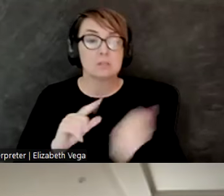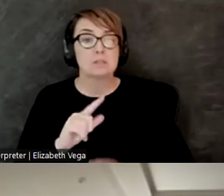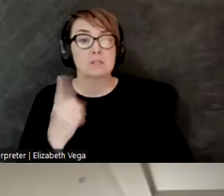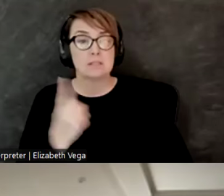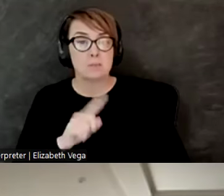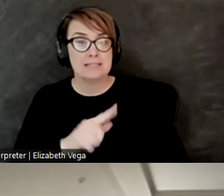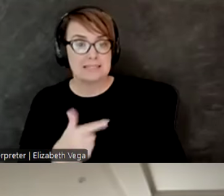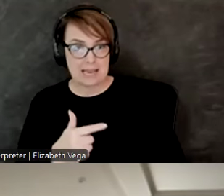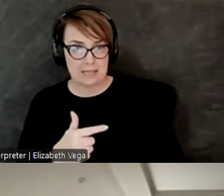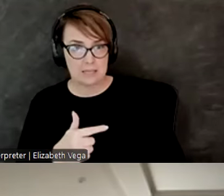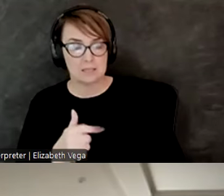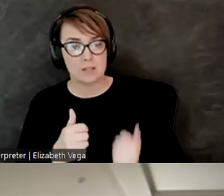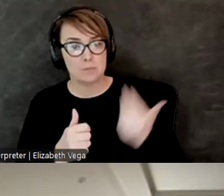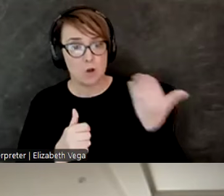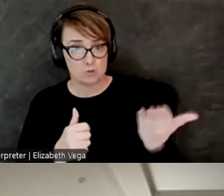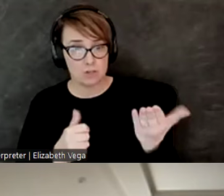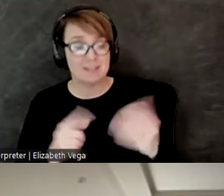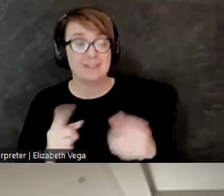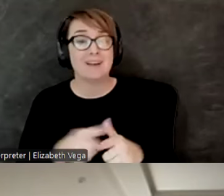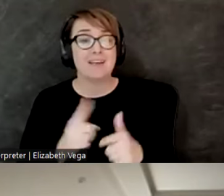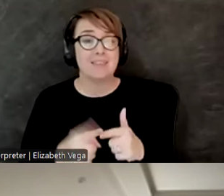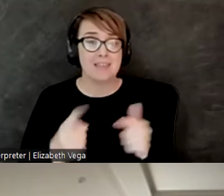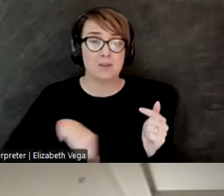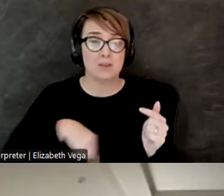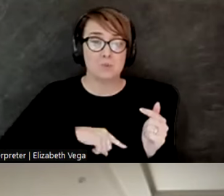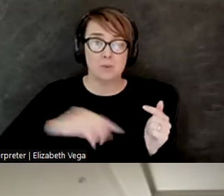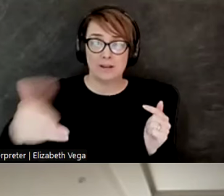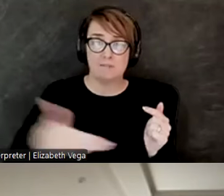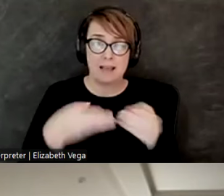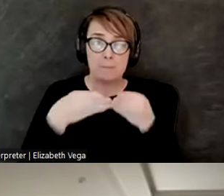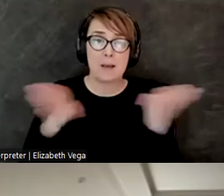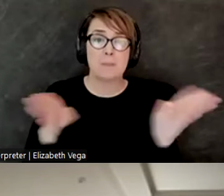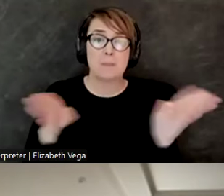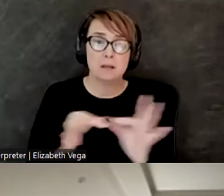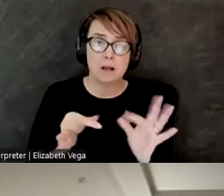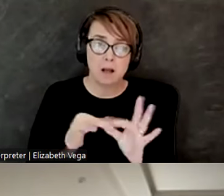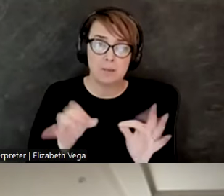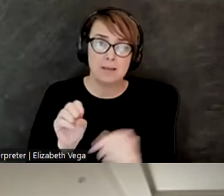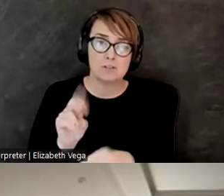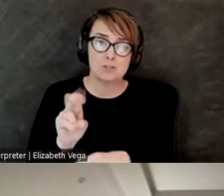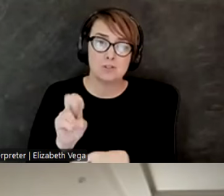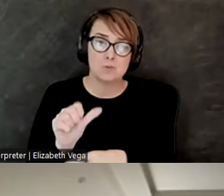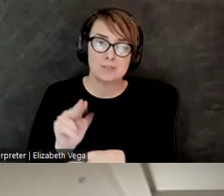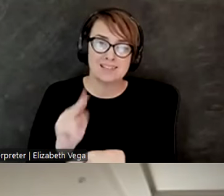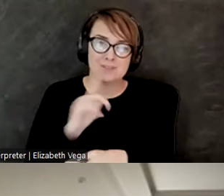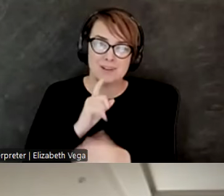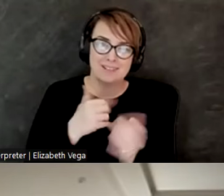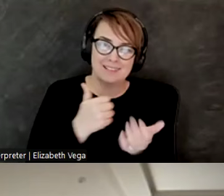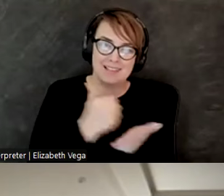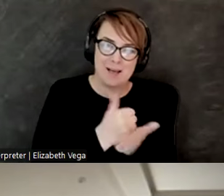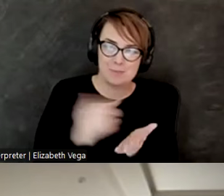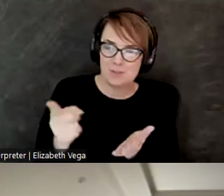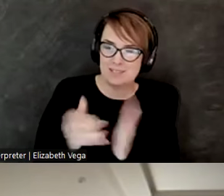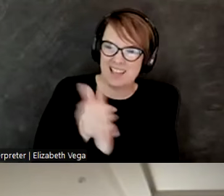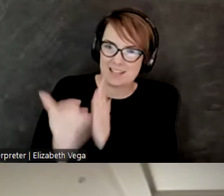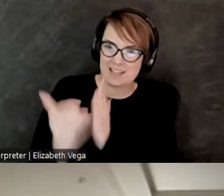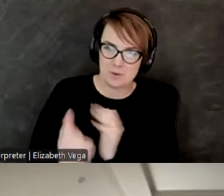then I think we would invite public comment. Susan will jump in, she's my expert on this. Motion,